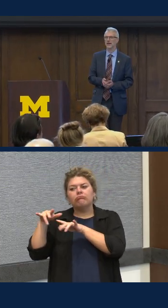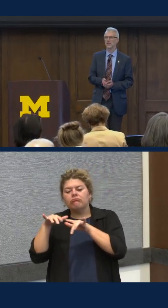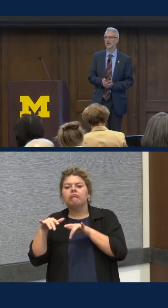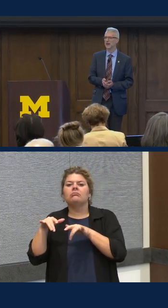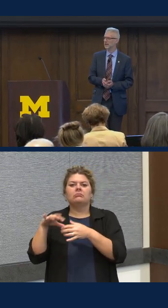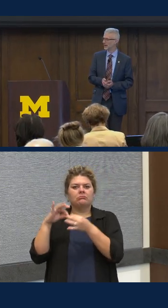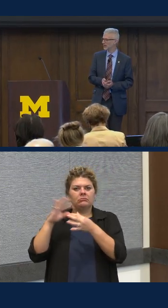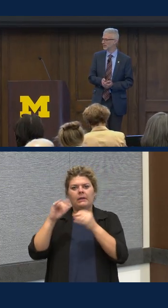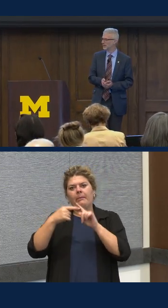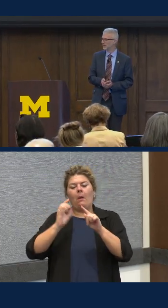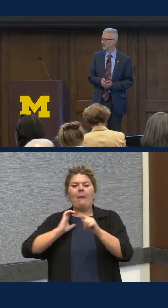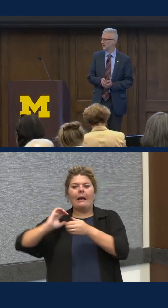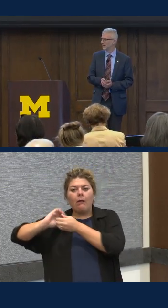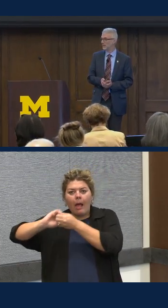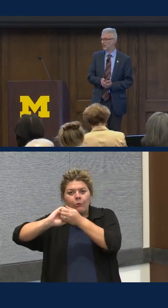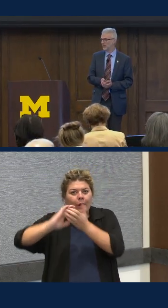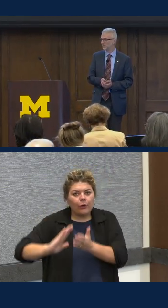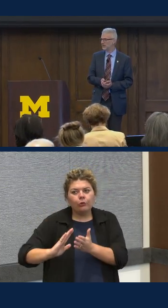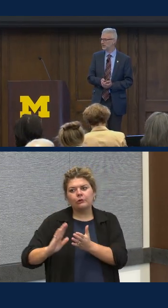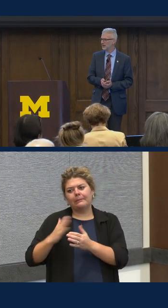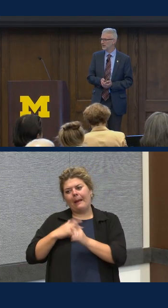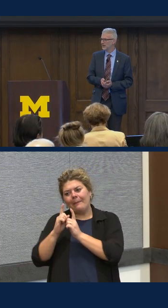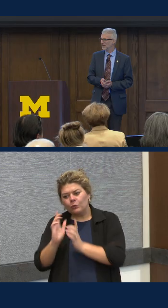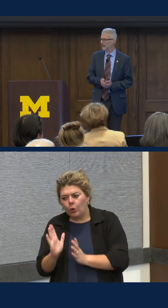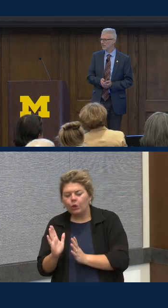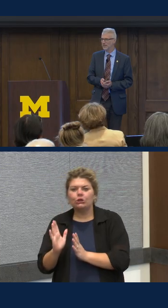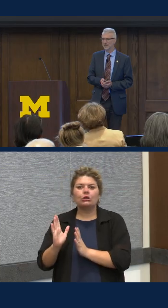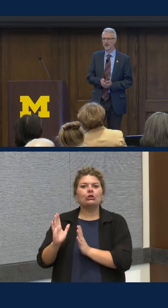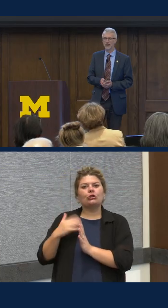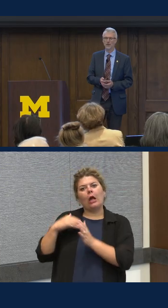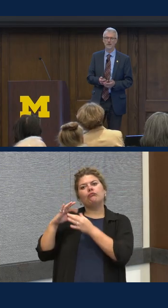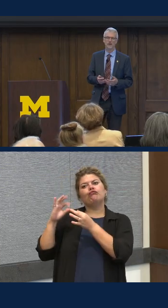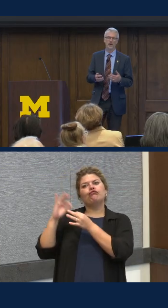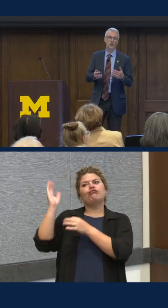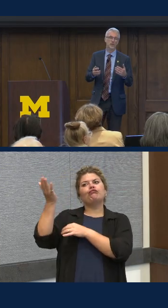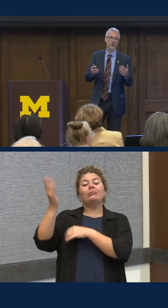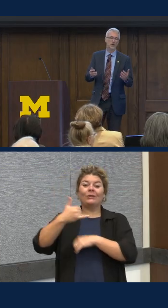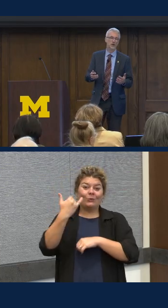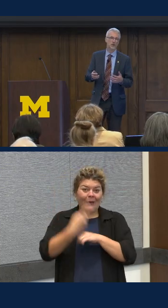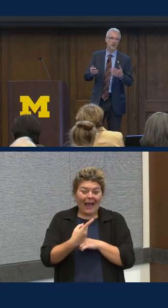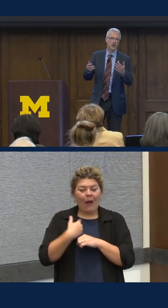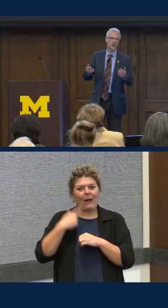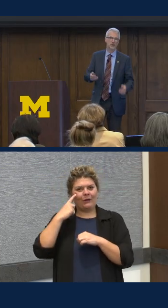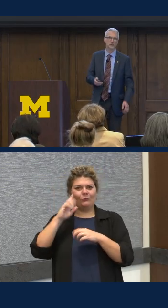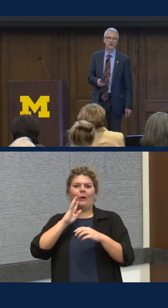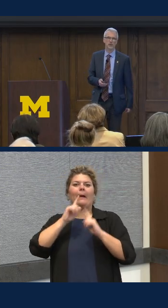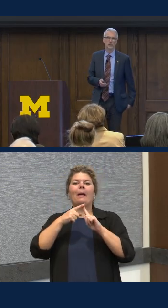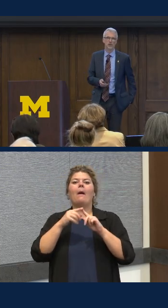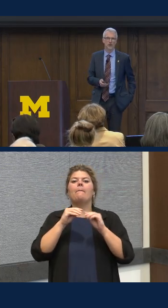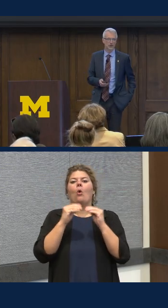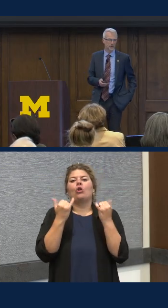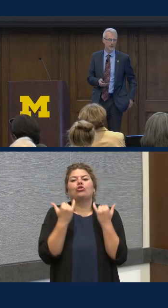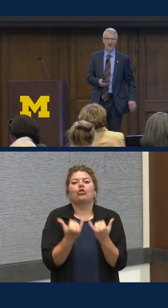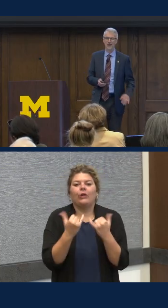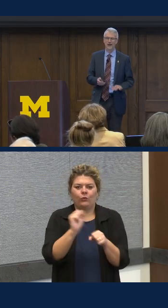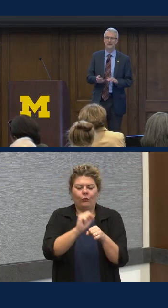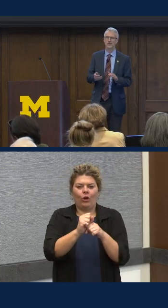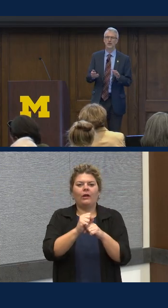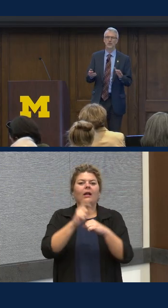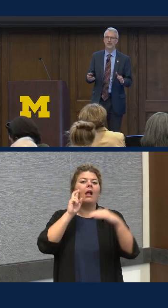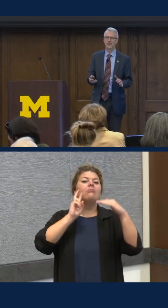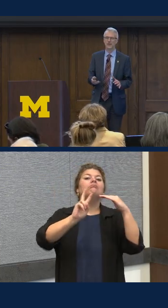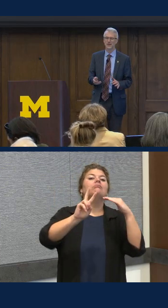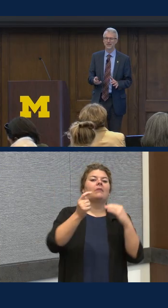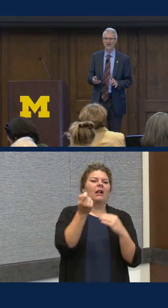talking a lot about my collaborators and my mentors. Today I want to talk more about current work and be a little bit more forward-looking. I